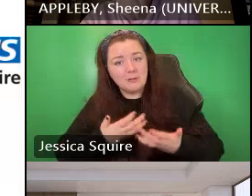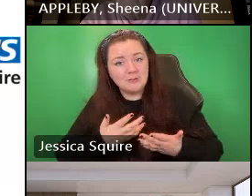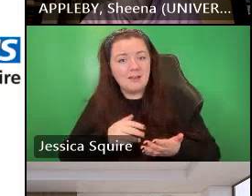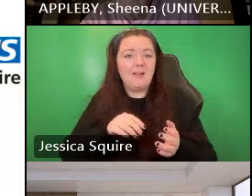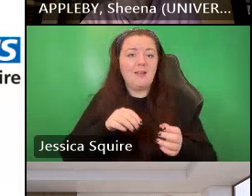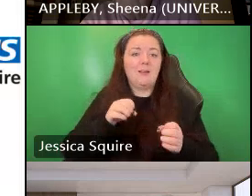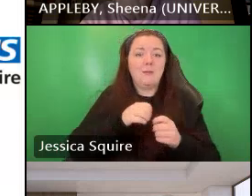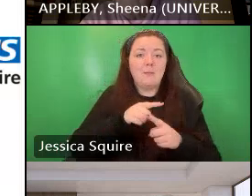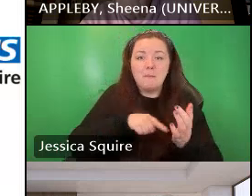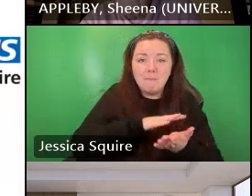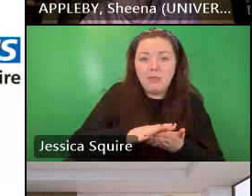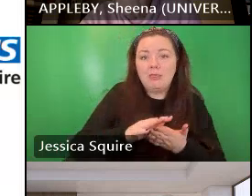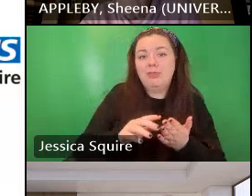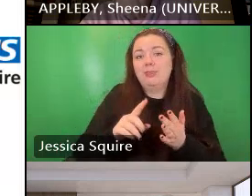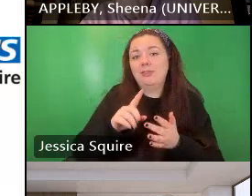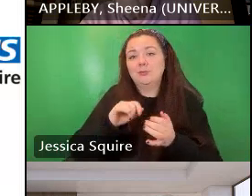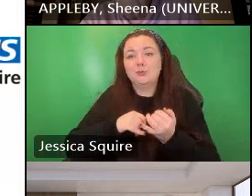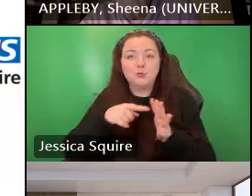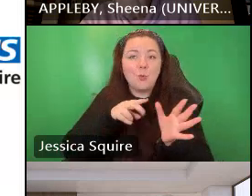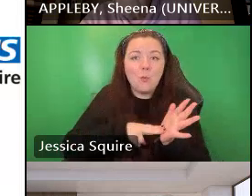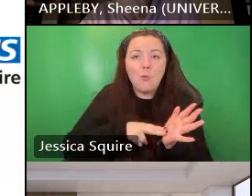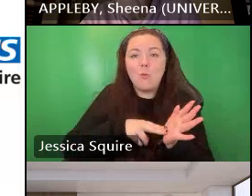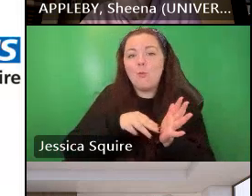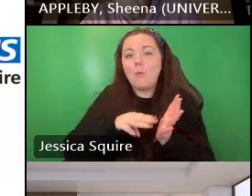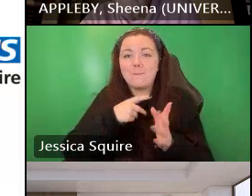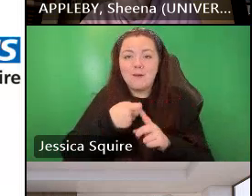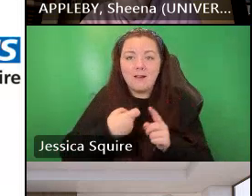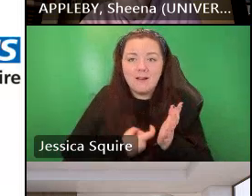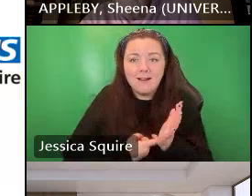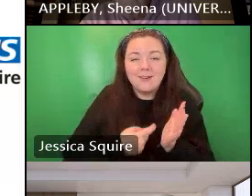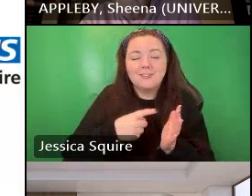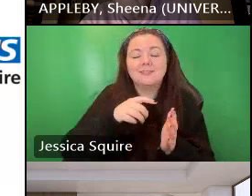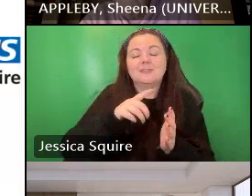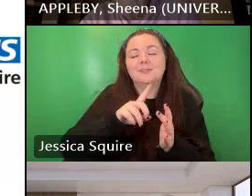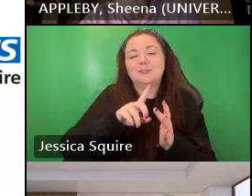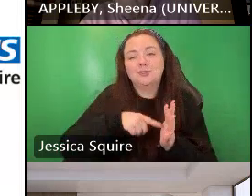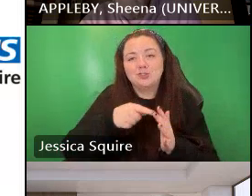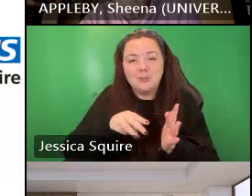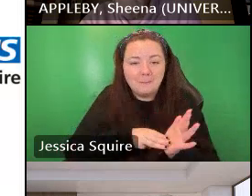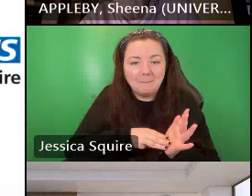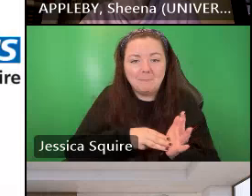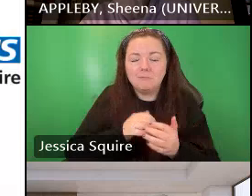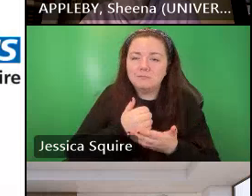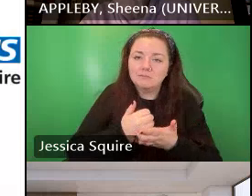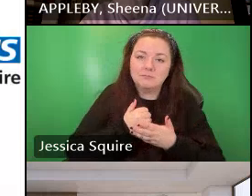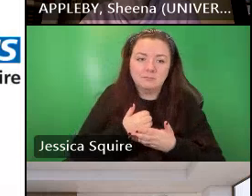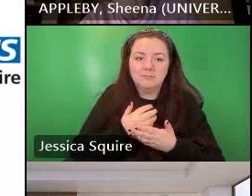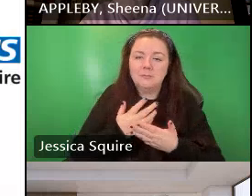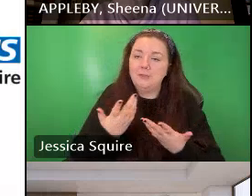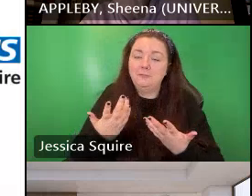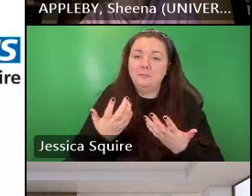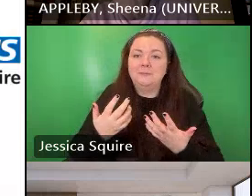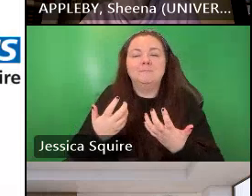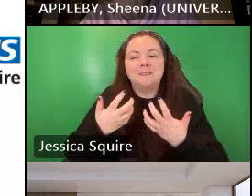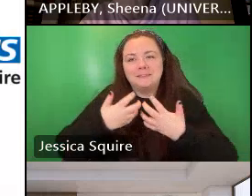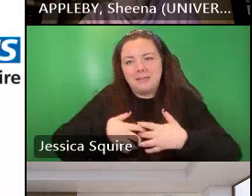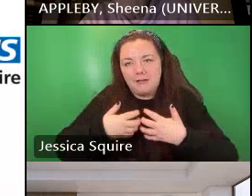it together. Those technical challenges we had with just shows that these things never run smooth. There's